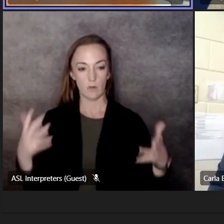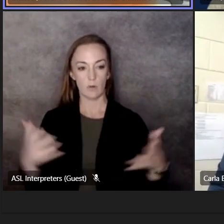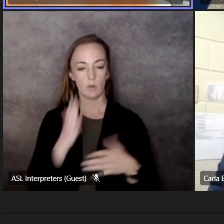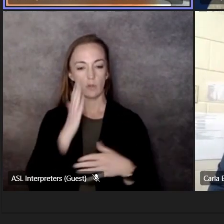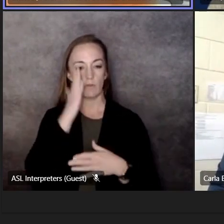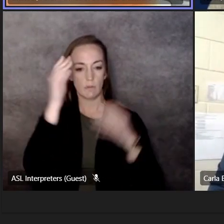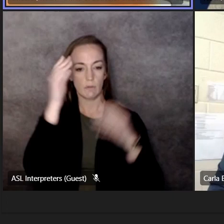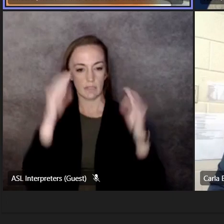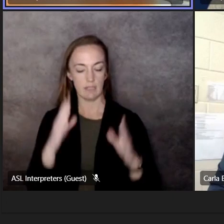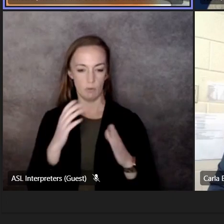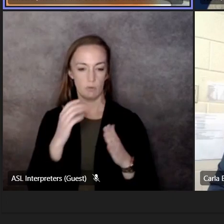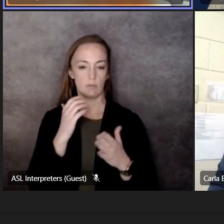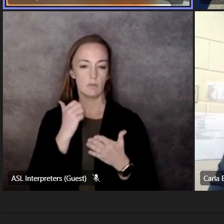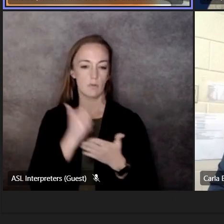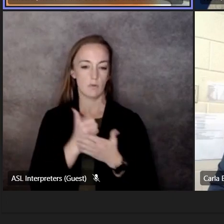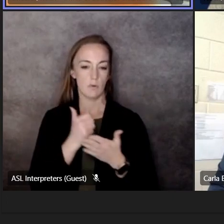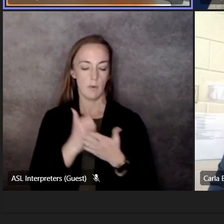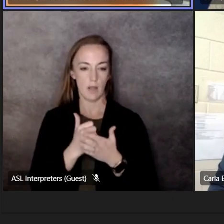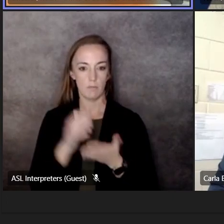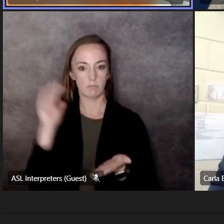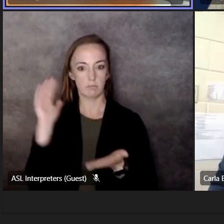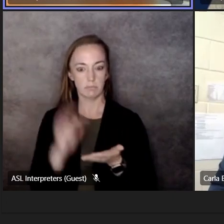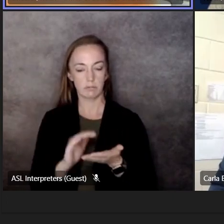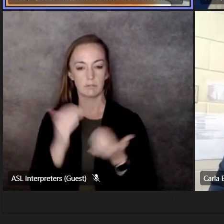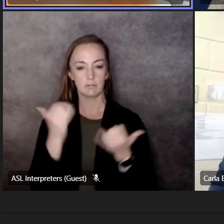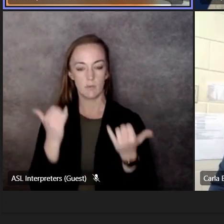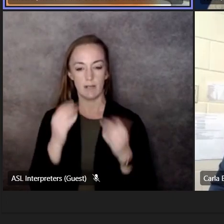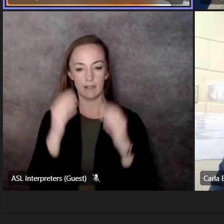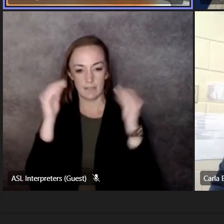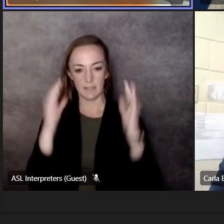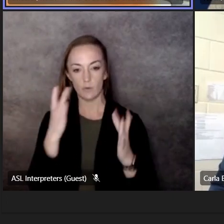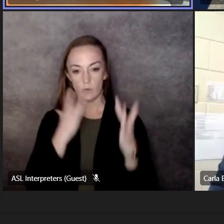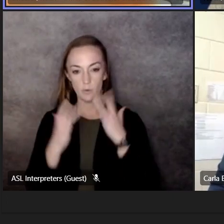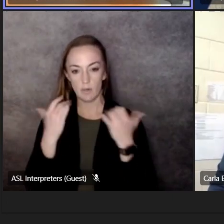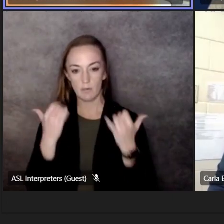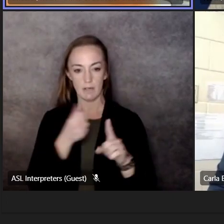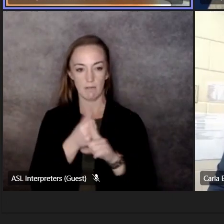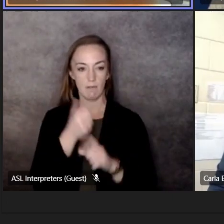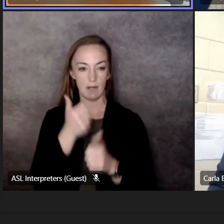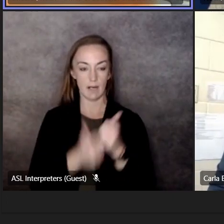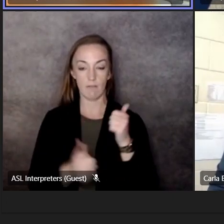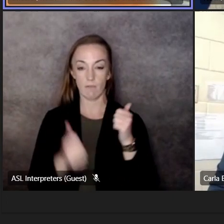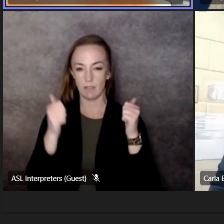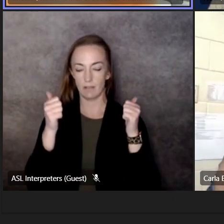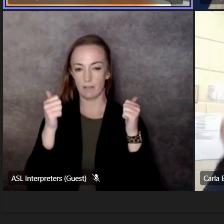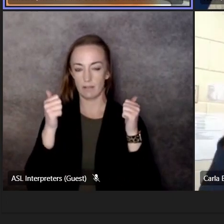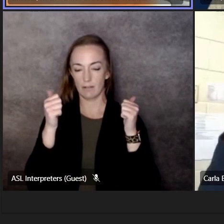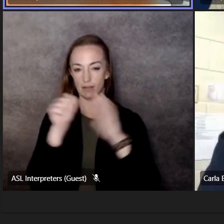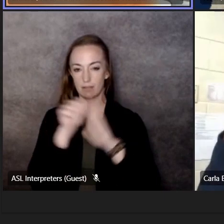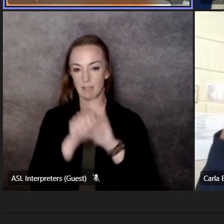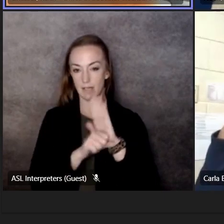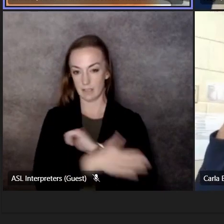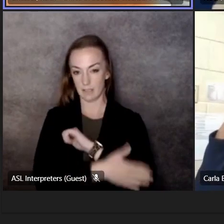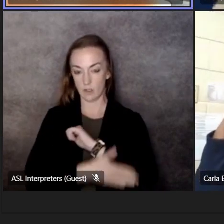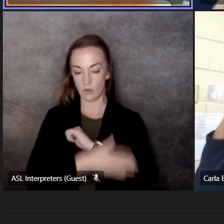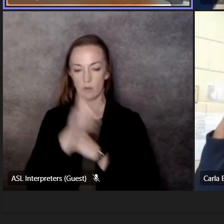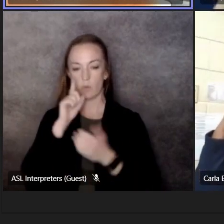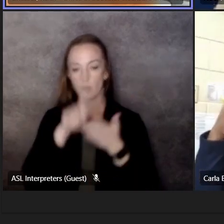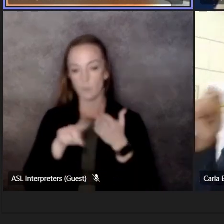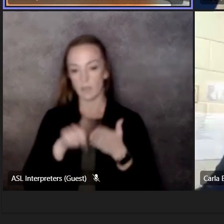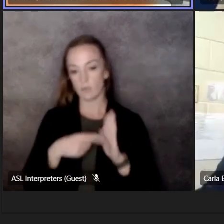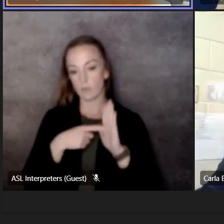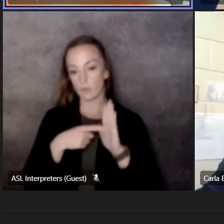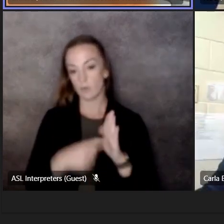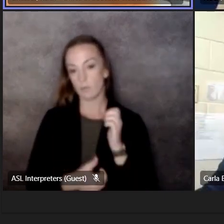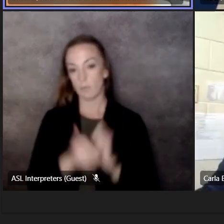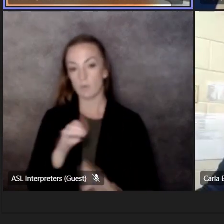critical teacher shortage currently affecting every state in the country. Research shows that the most important factor contributing to